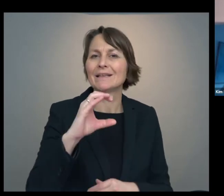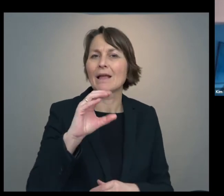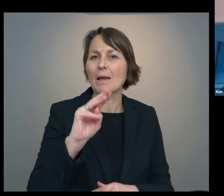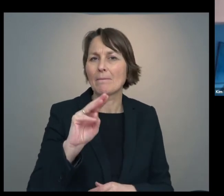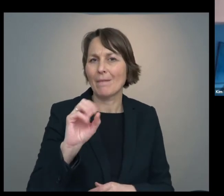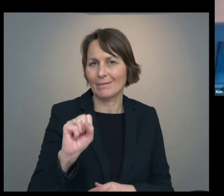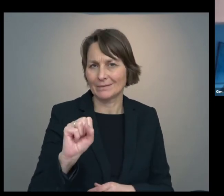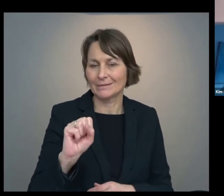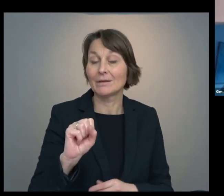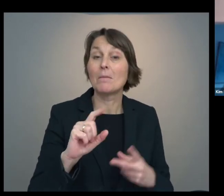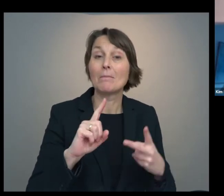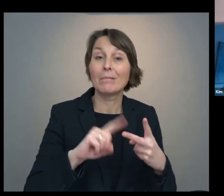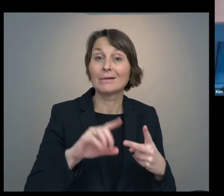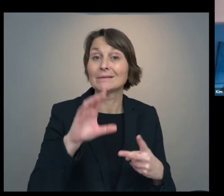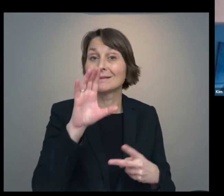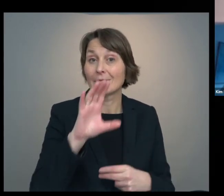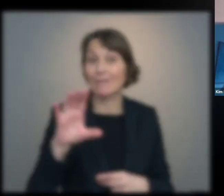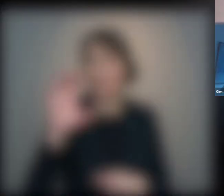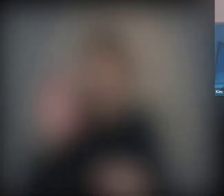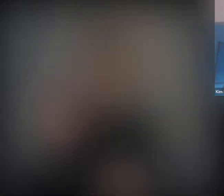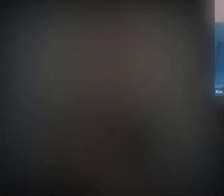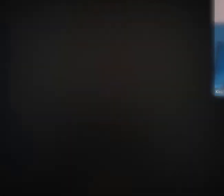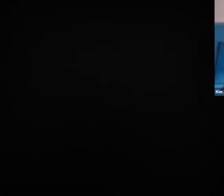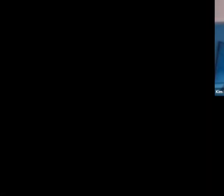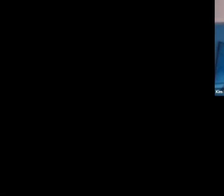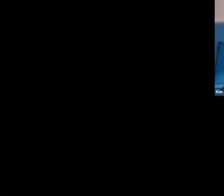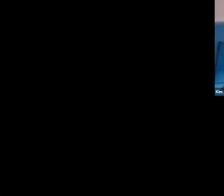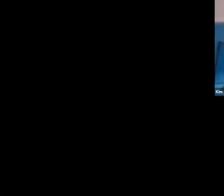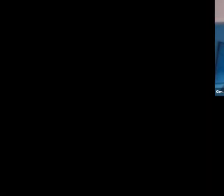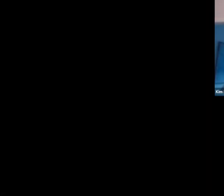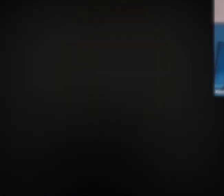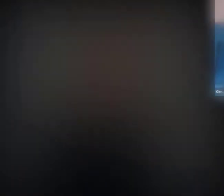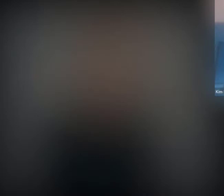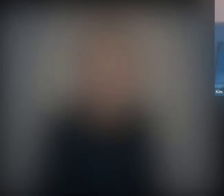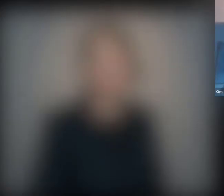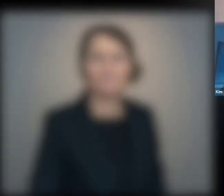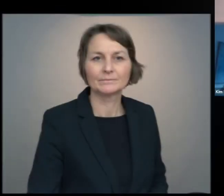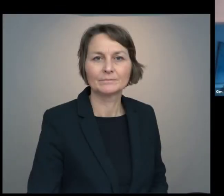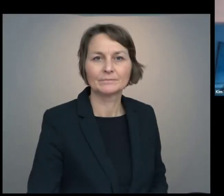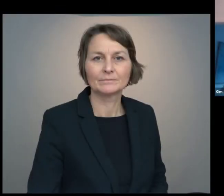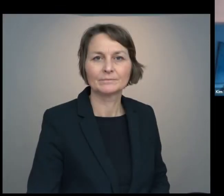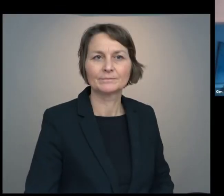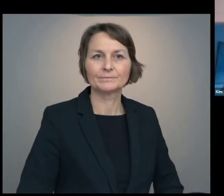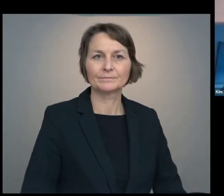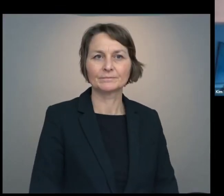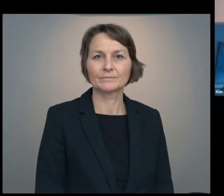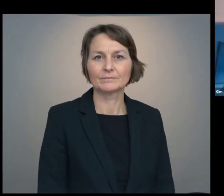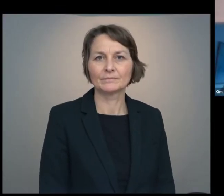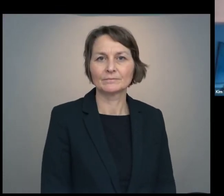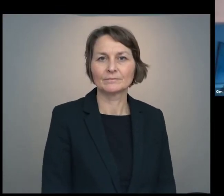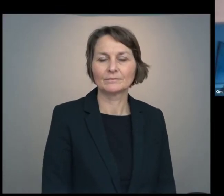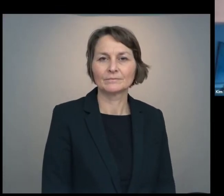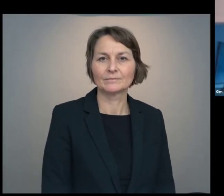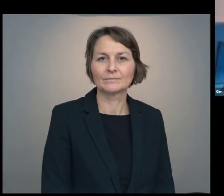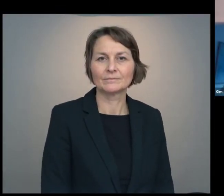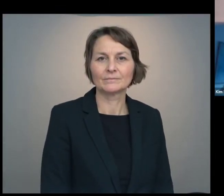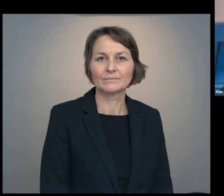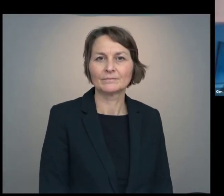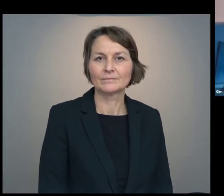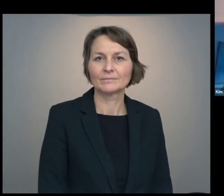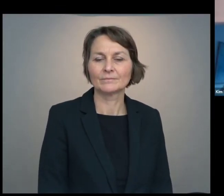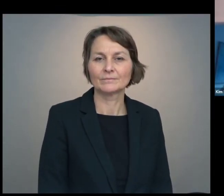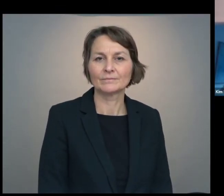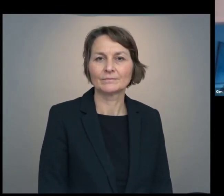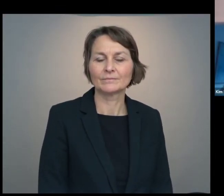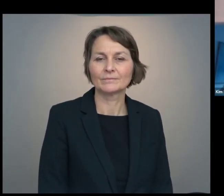CMS and on cloud. And I want to just say, of course, that like we know that we need to come up with something